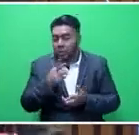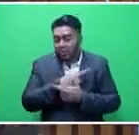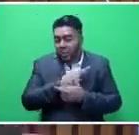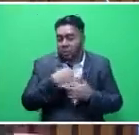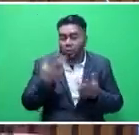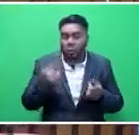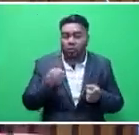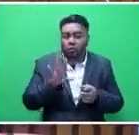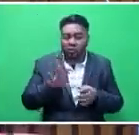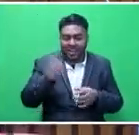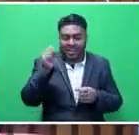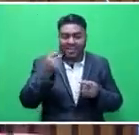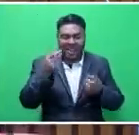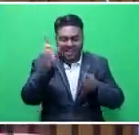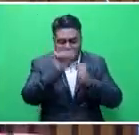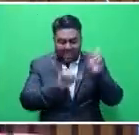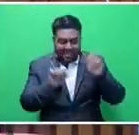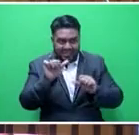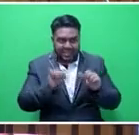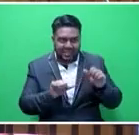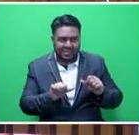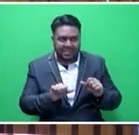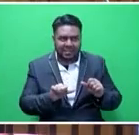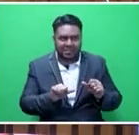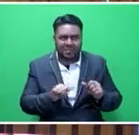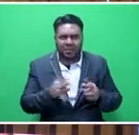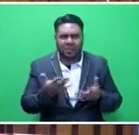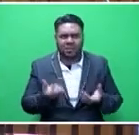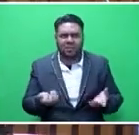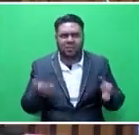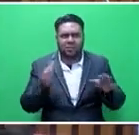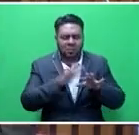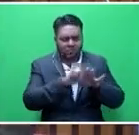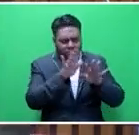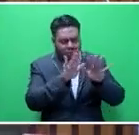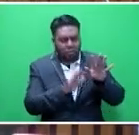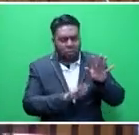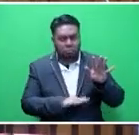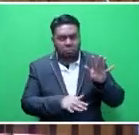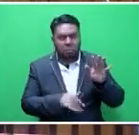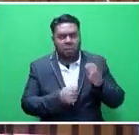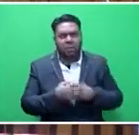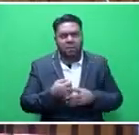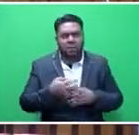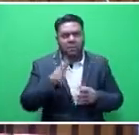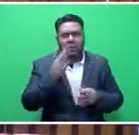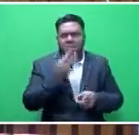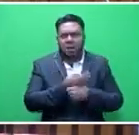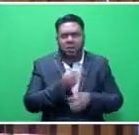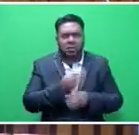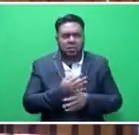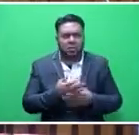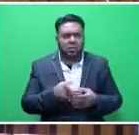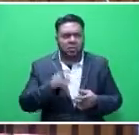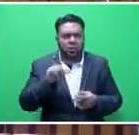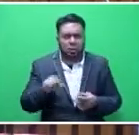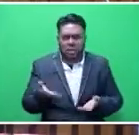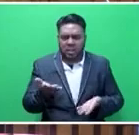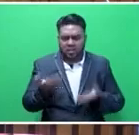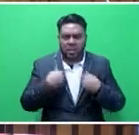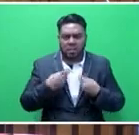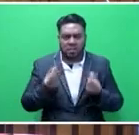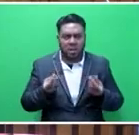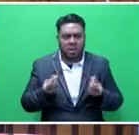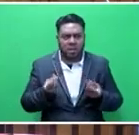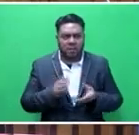you take as an analysis. And this is whole entire conspiracy theory about some pharmacist, etc. Did he give us money? I